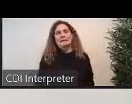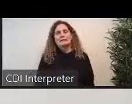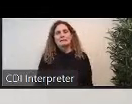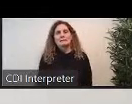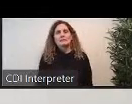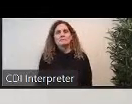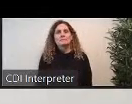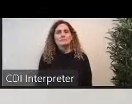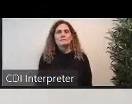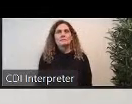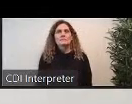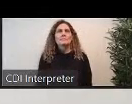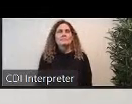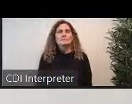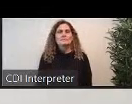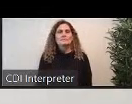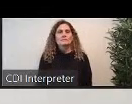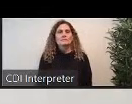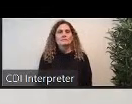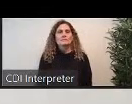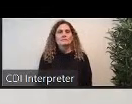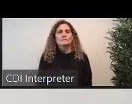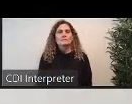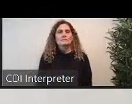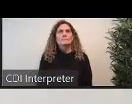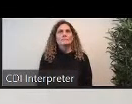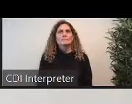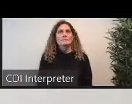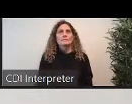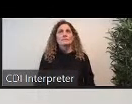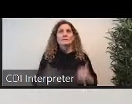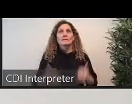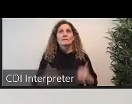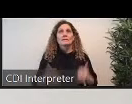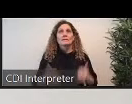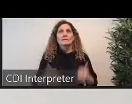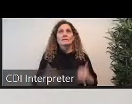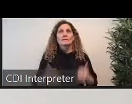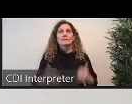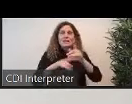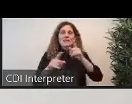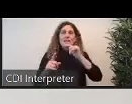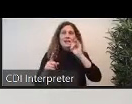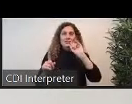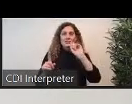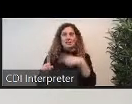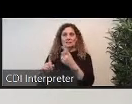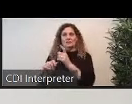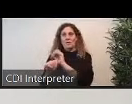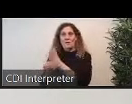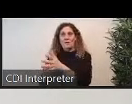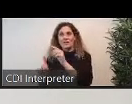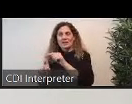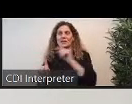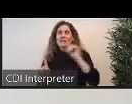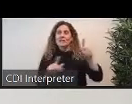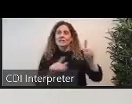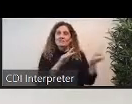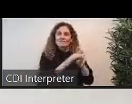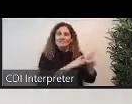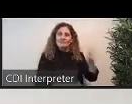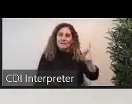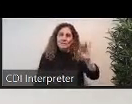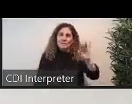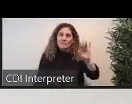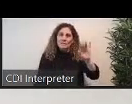The other clear warning sign is this new variant. I think when we look at our dashboard, we see all the trends going down, which is